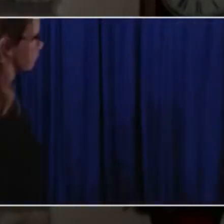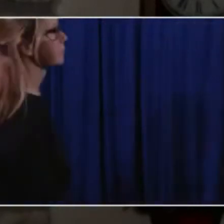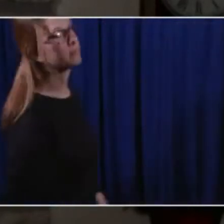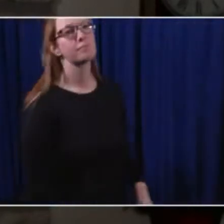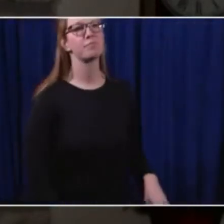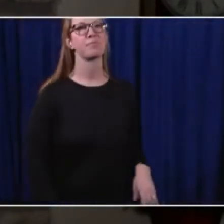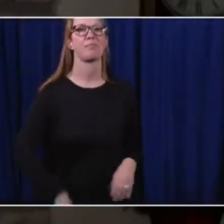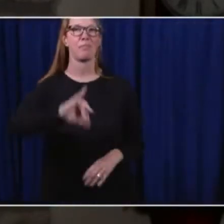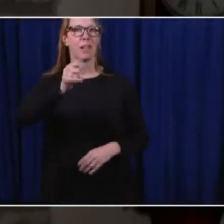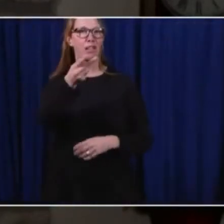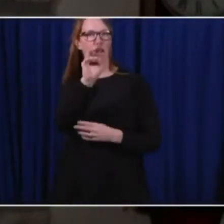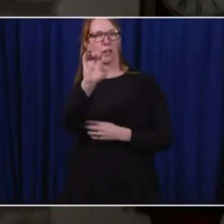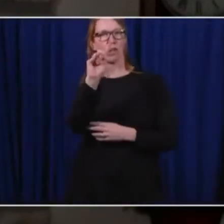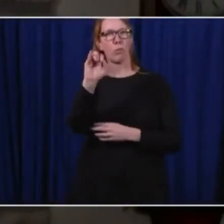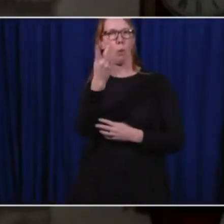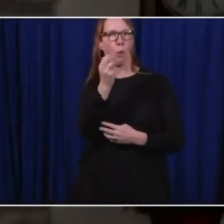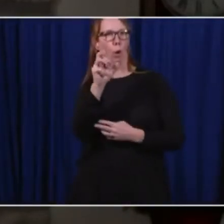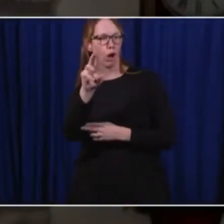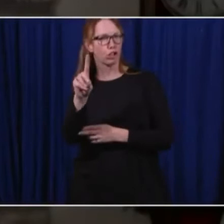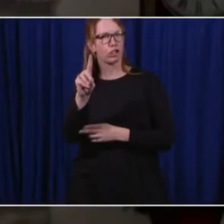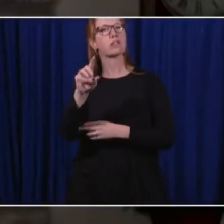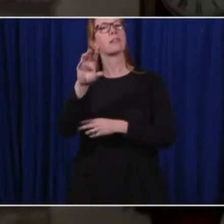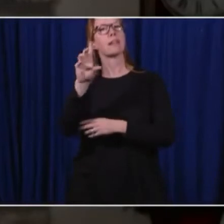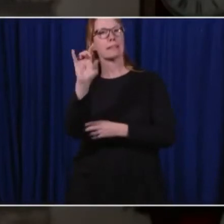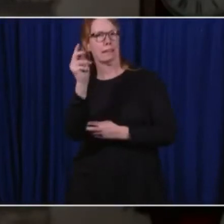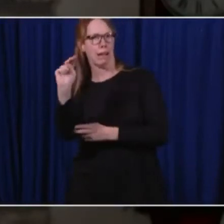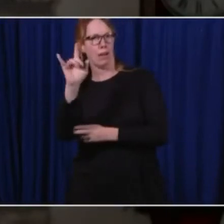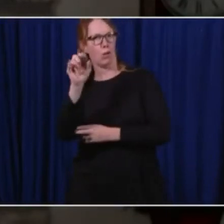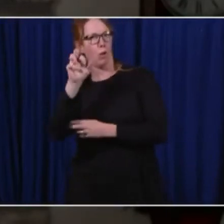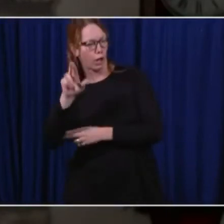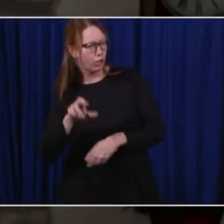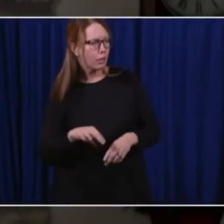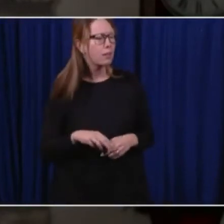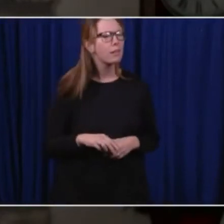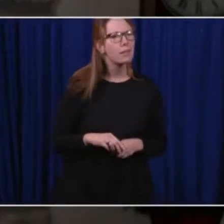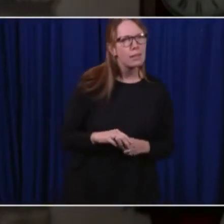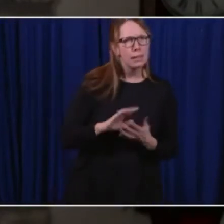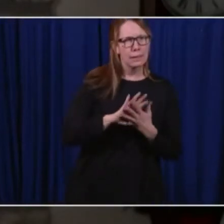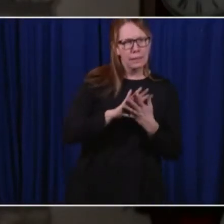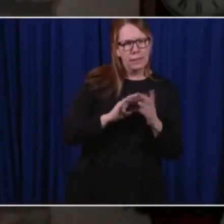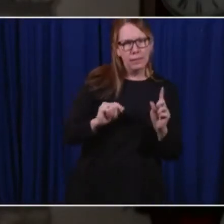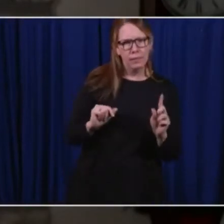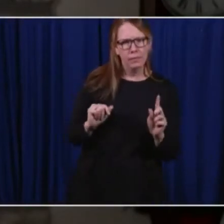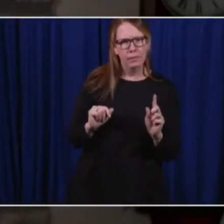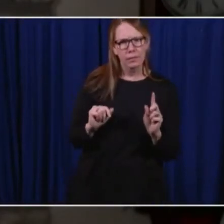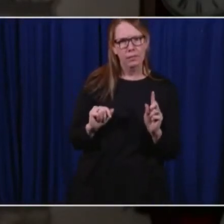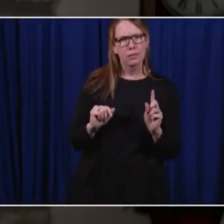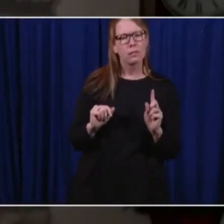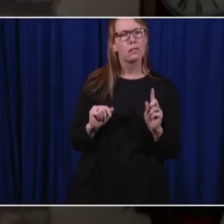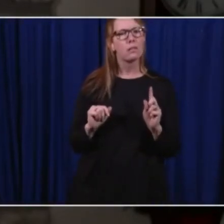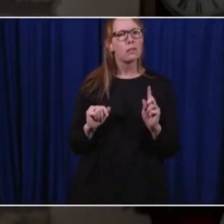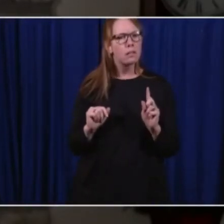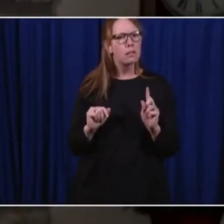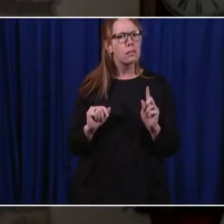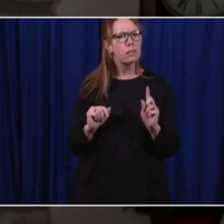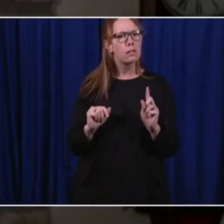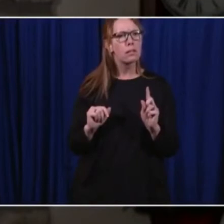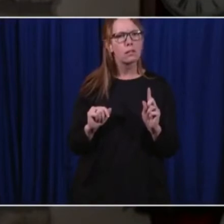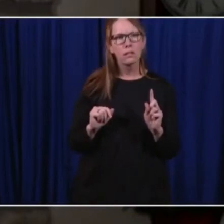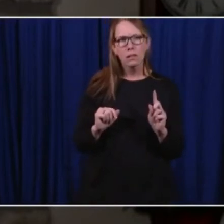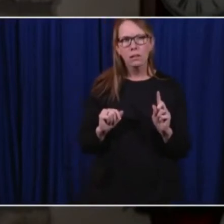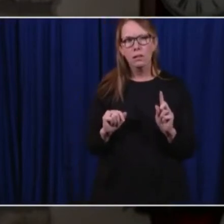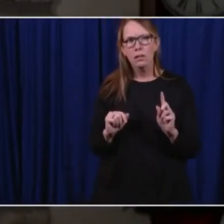Good afternoon, Governor. I want to follow up on Farnoosh's vaccine question. How has Operation Warp Speed said